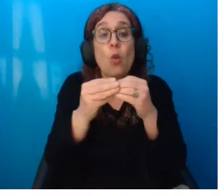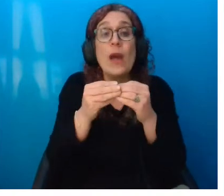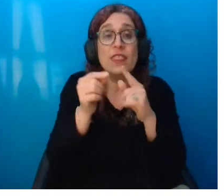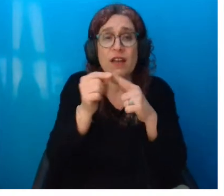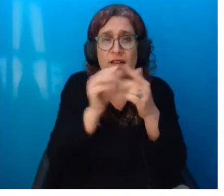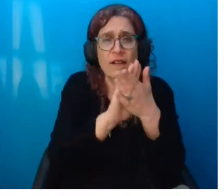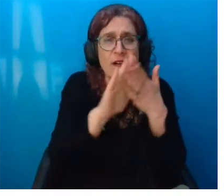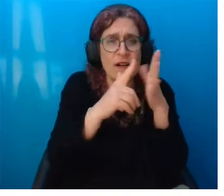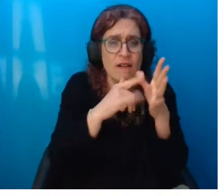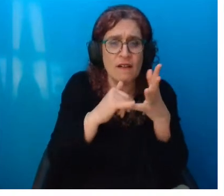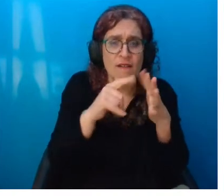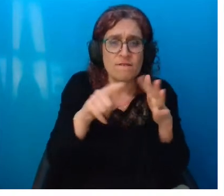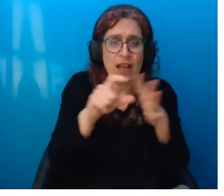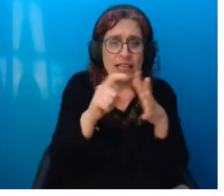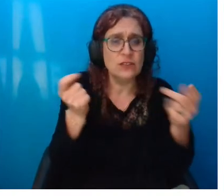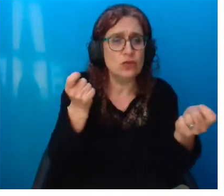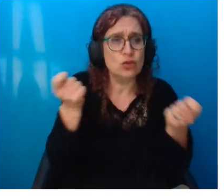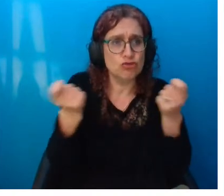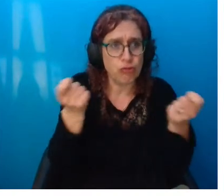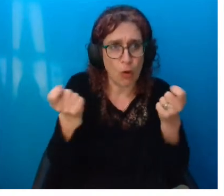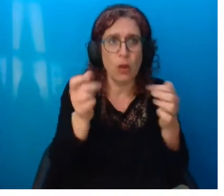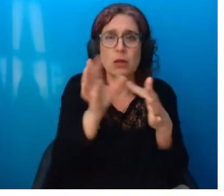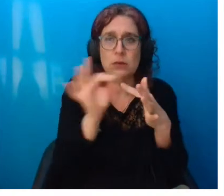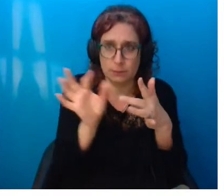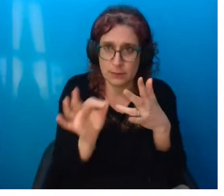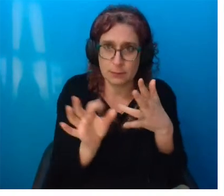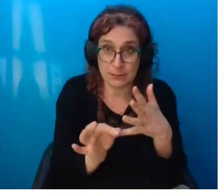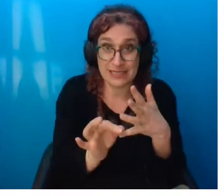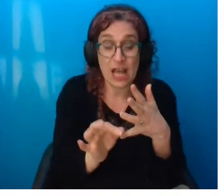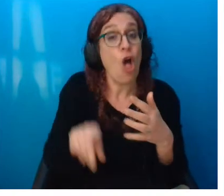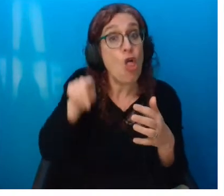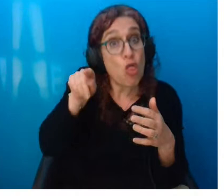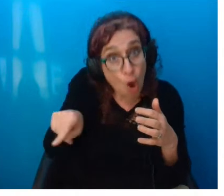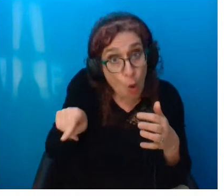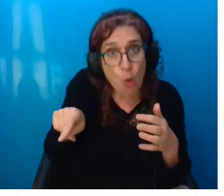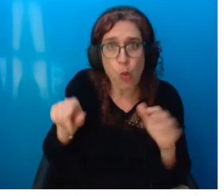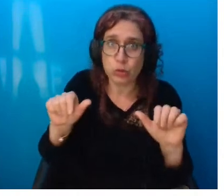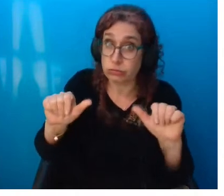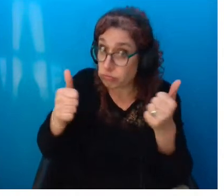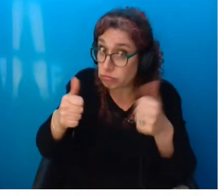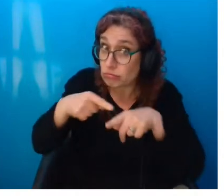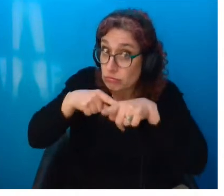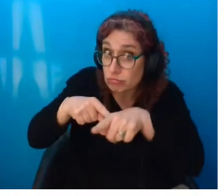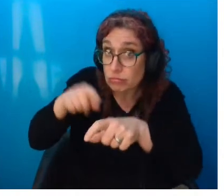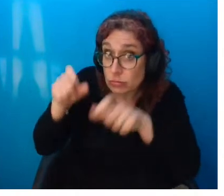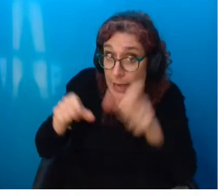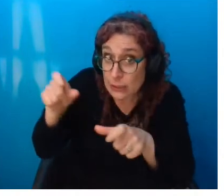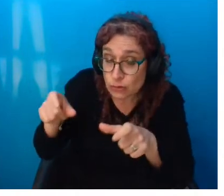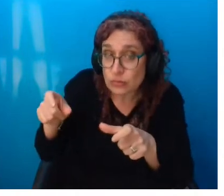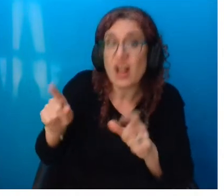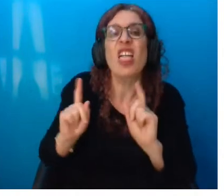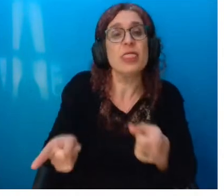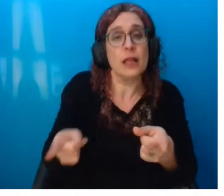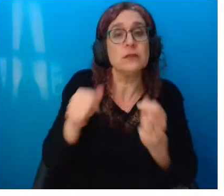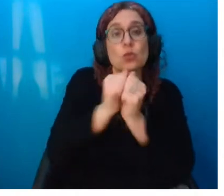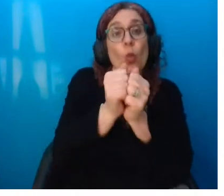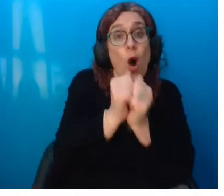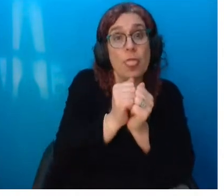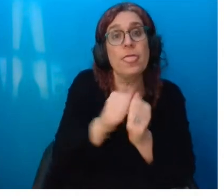symptoms. These are the patients in whom you would consider doing immunotherapy. You also